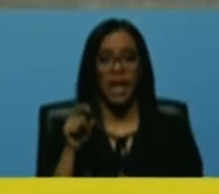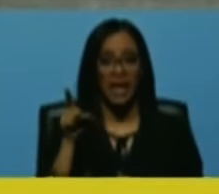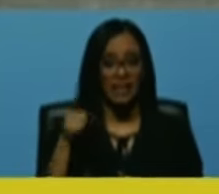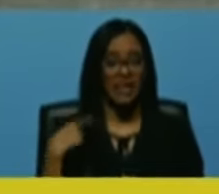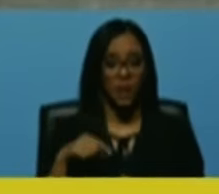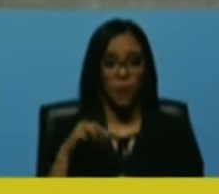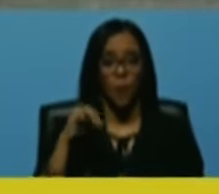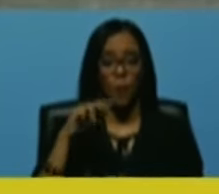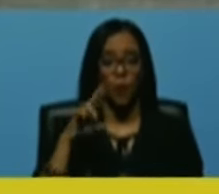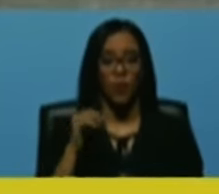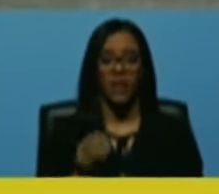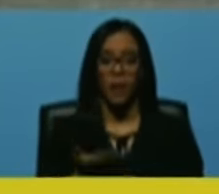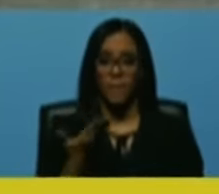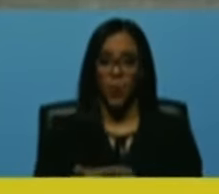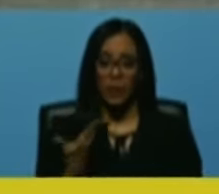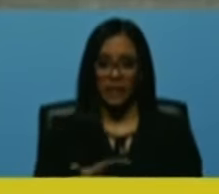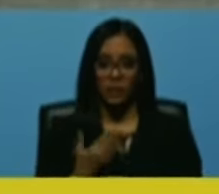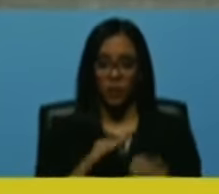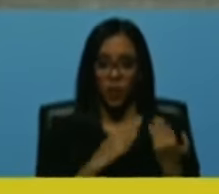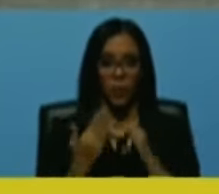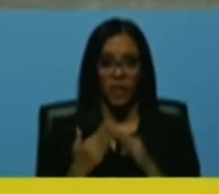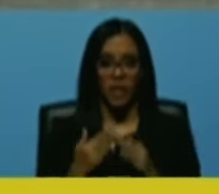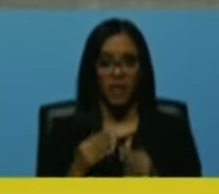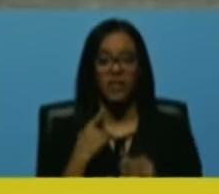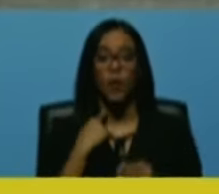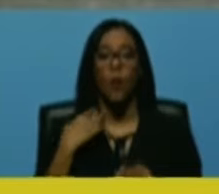very important wall in the community in Guaquire,